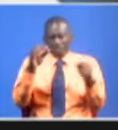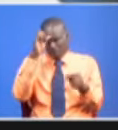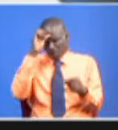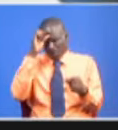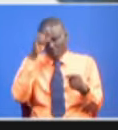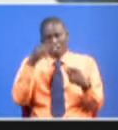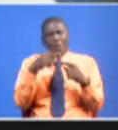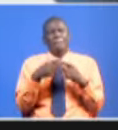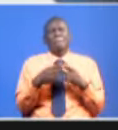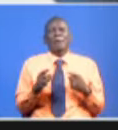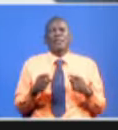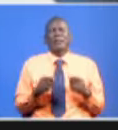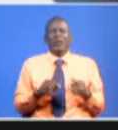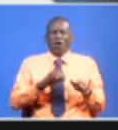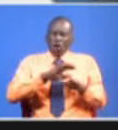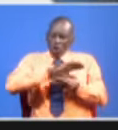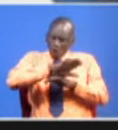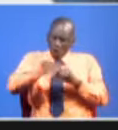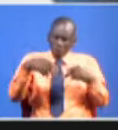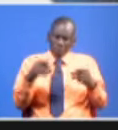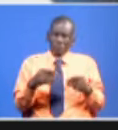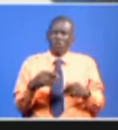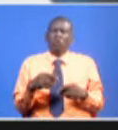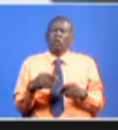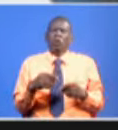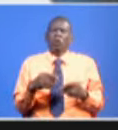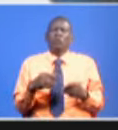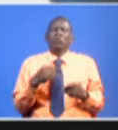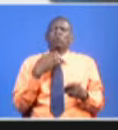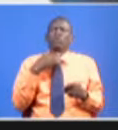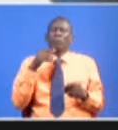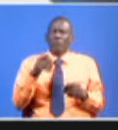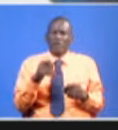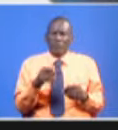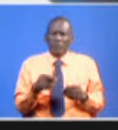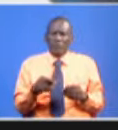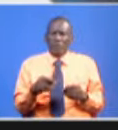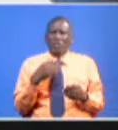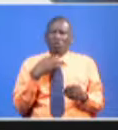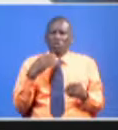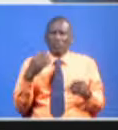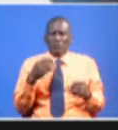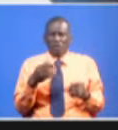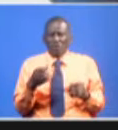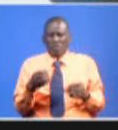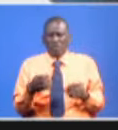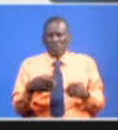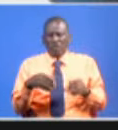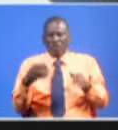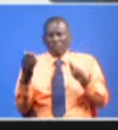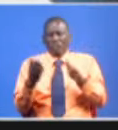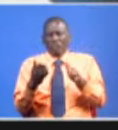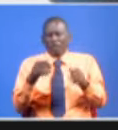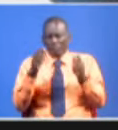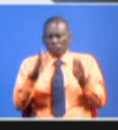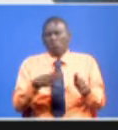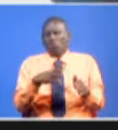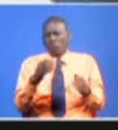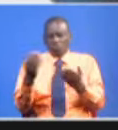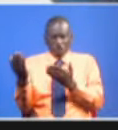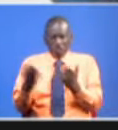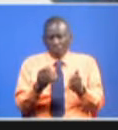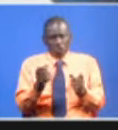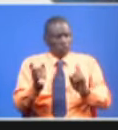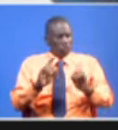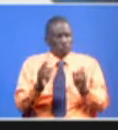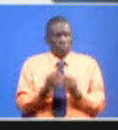But everyone, likes the juicy stuff, the five that go to receive the money. So that becomes the church. No, it's not.